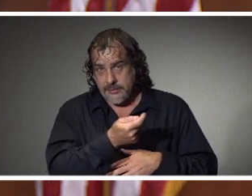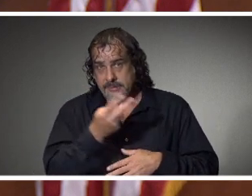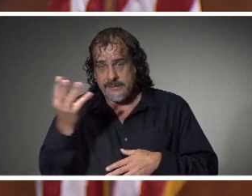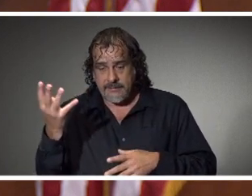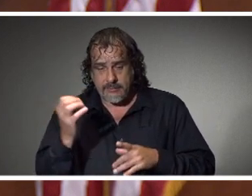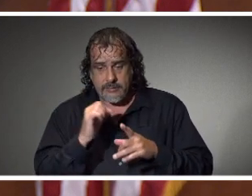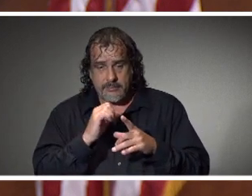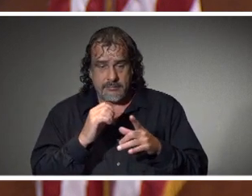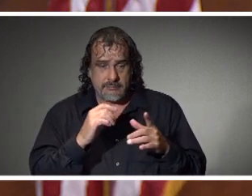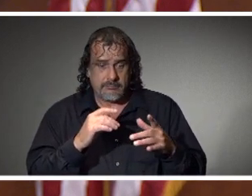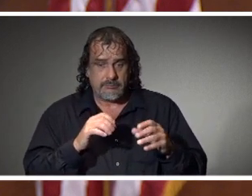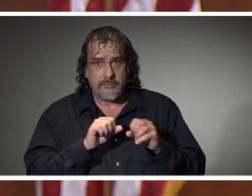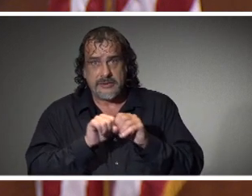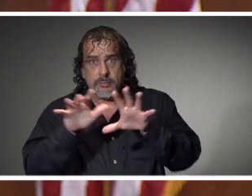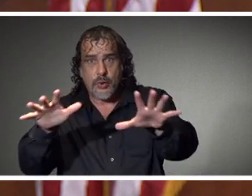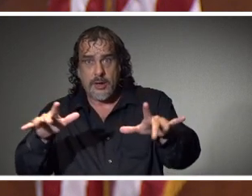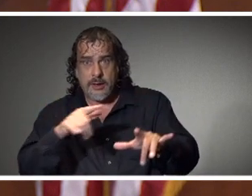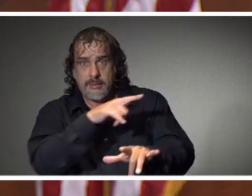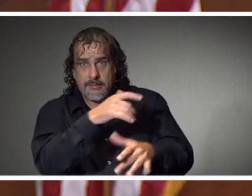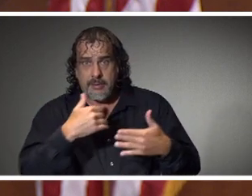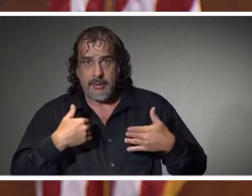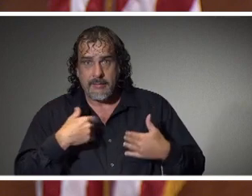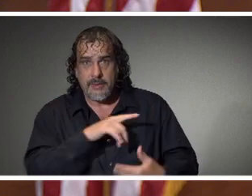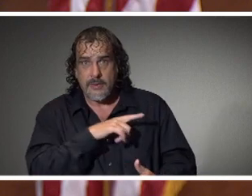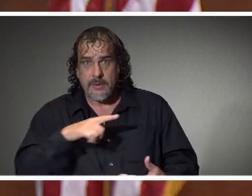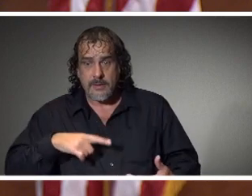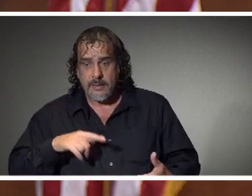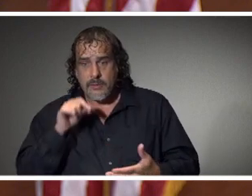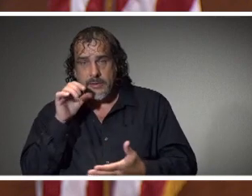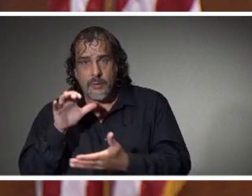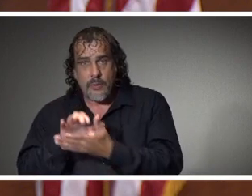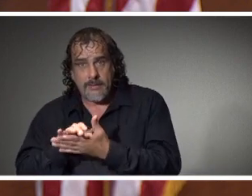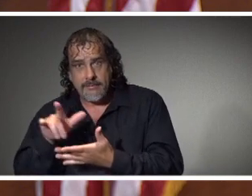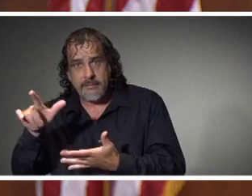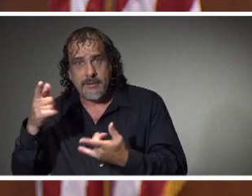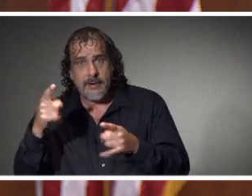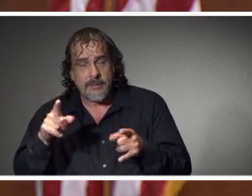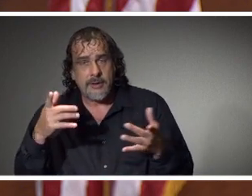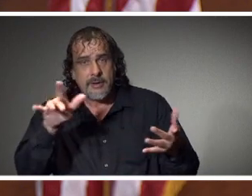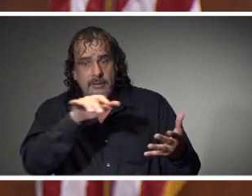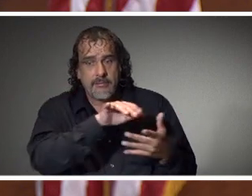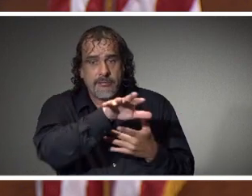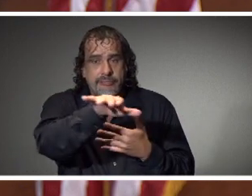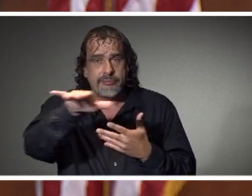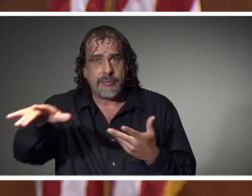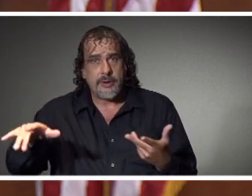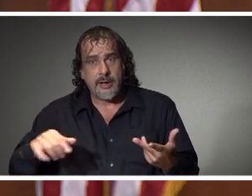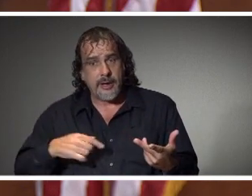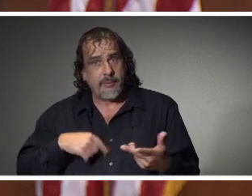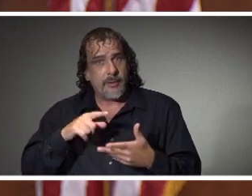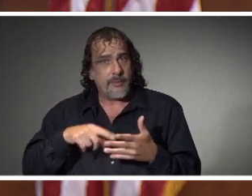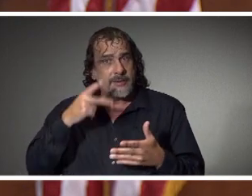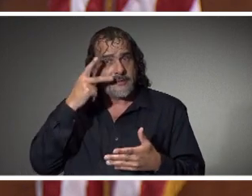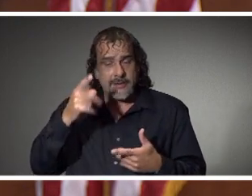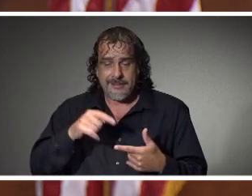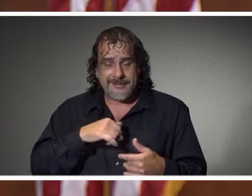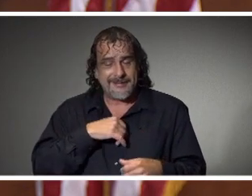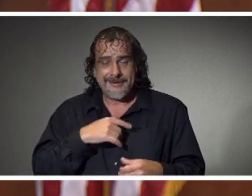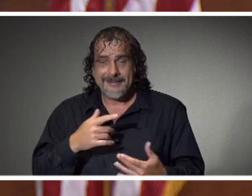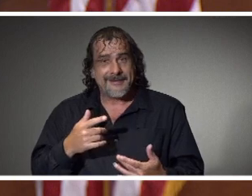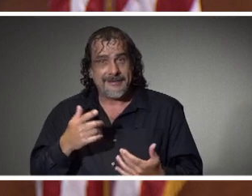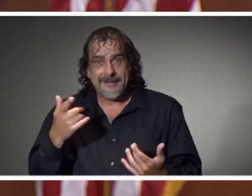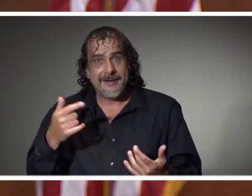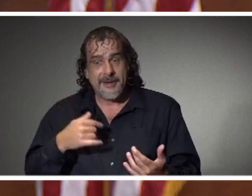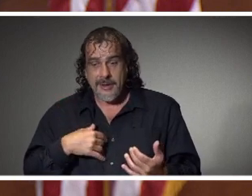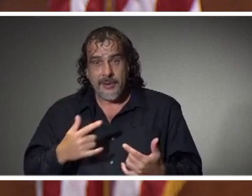scenarios that have happened, been in contact with some of their spouses, what we are seeing, and this is not unusual, but when someone who